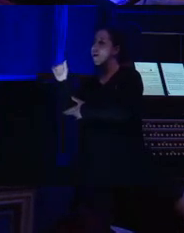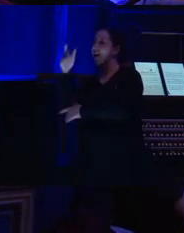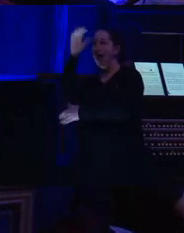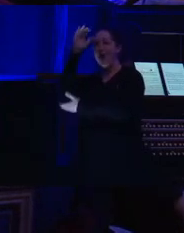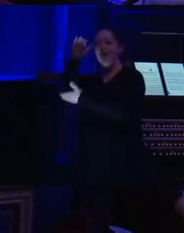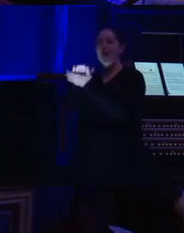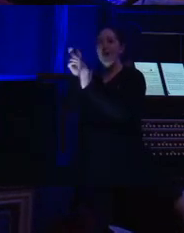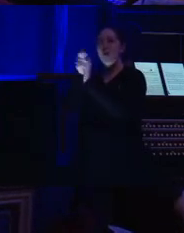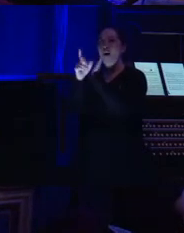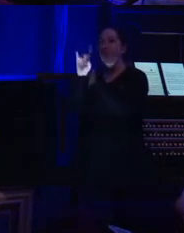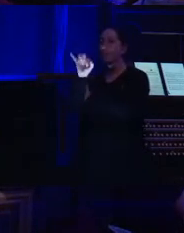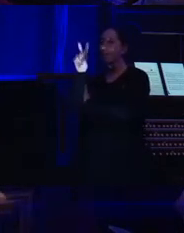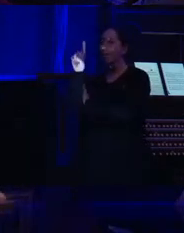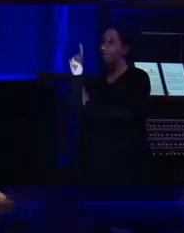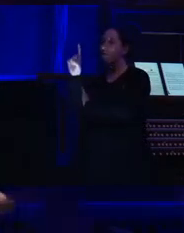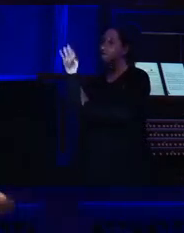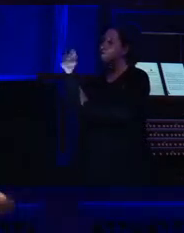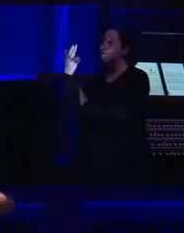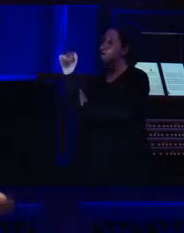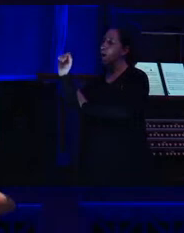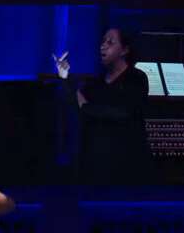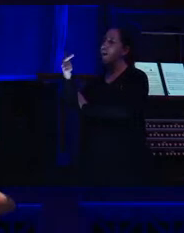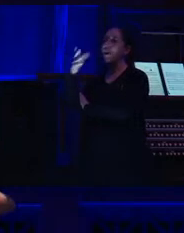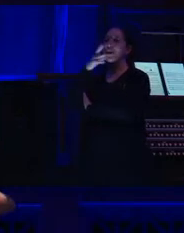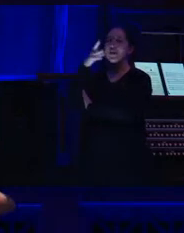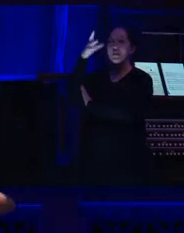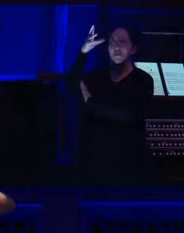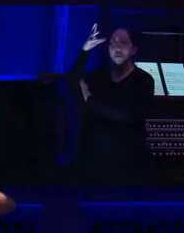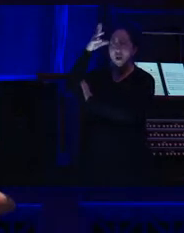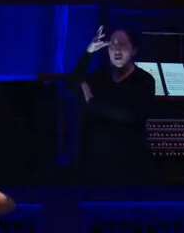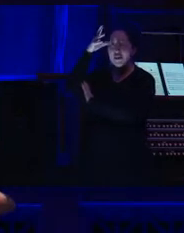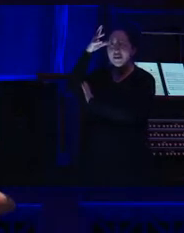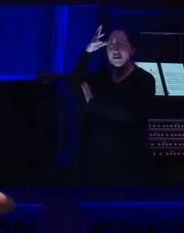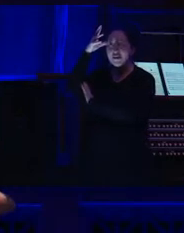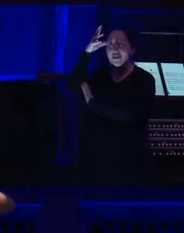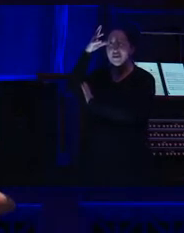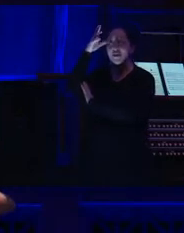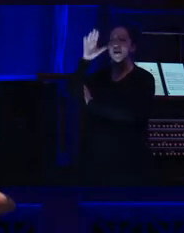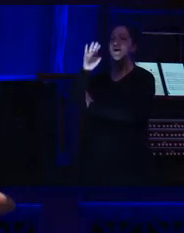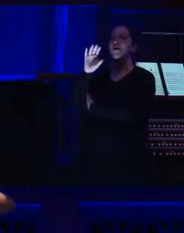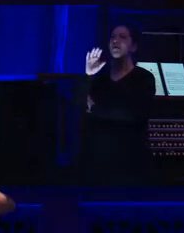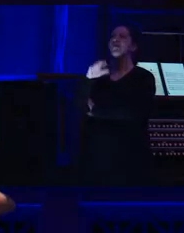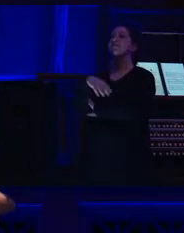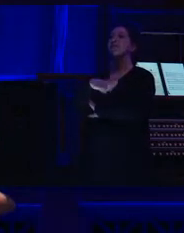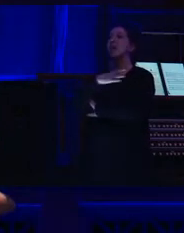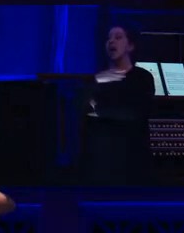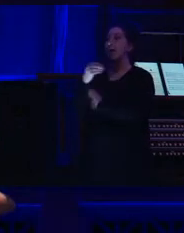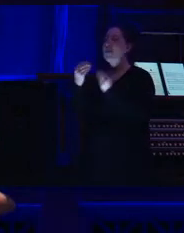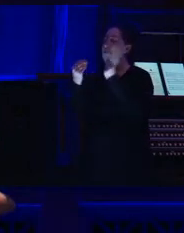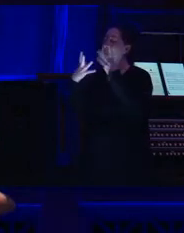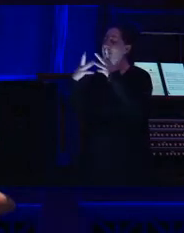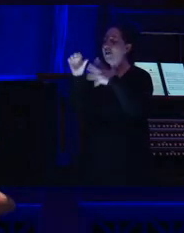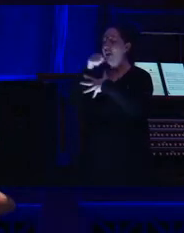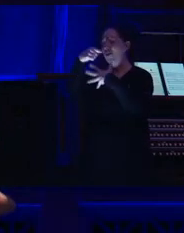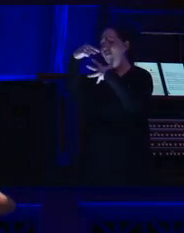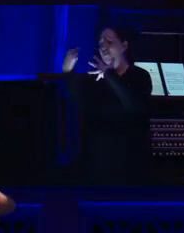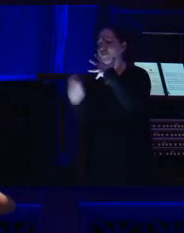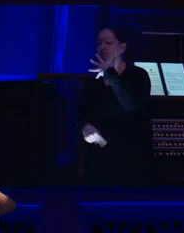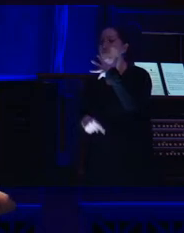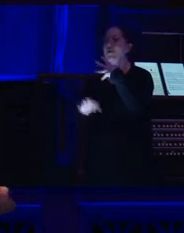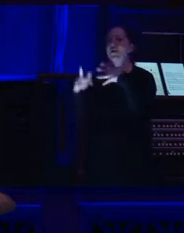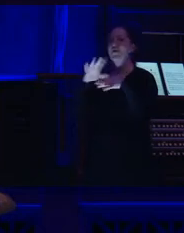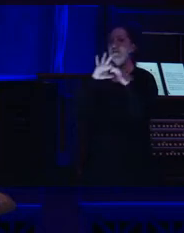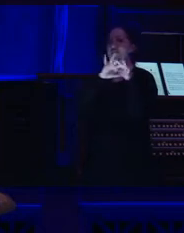David Chang, his parents, Sachiko and Tashaki Ono, and many other members of his